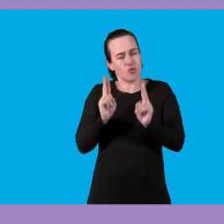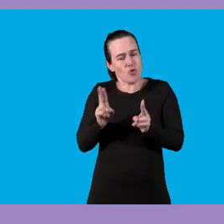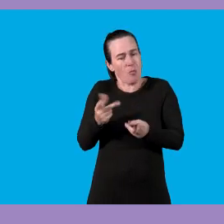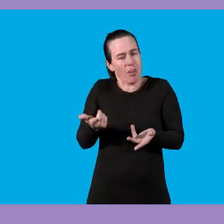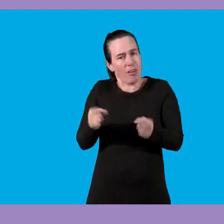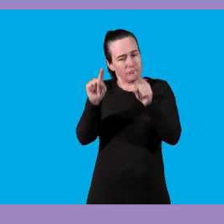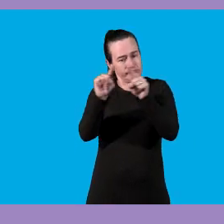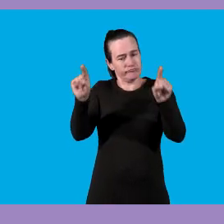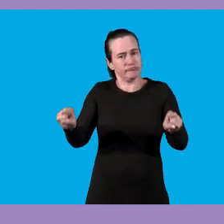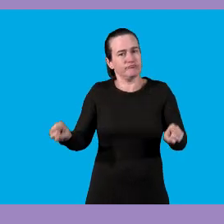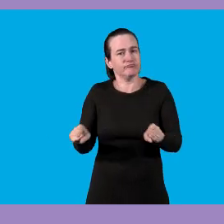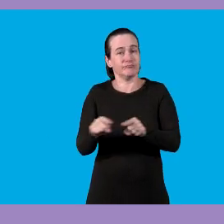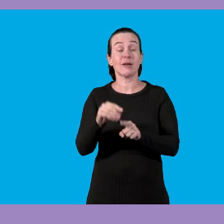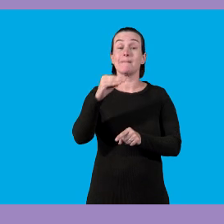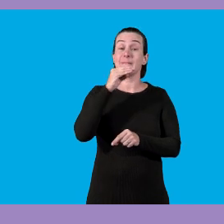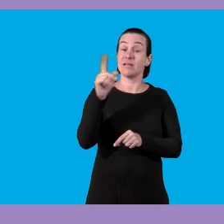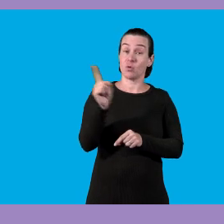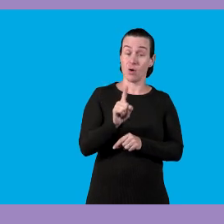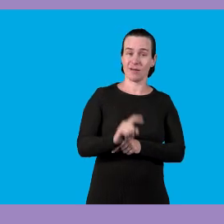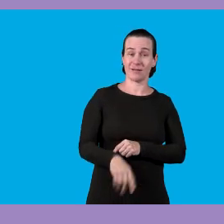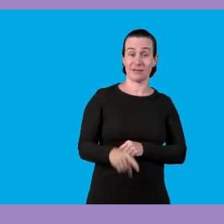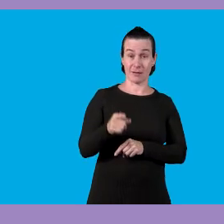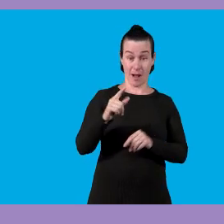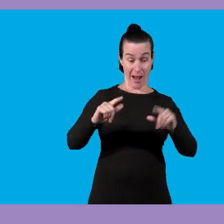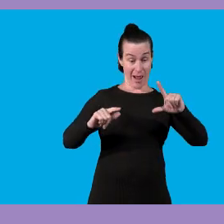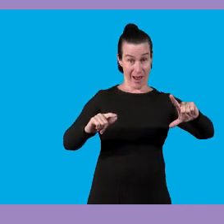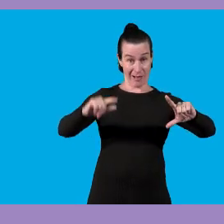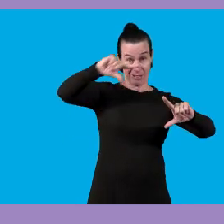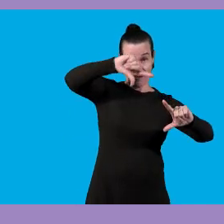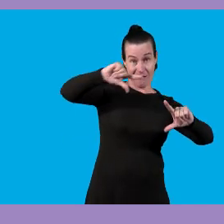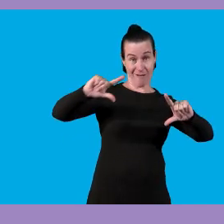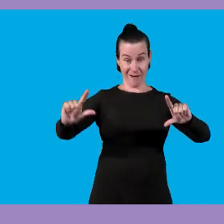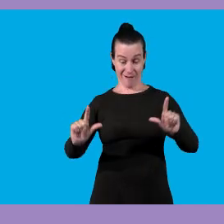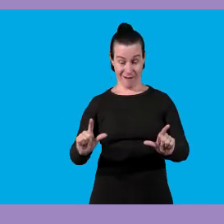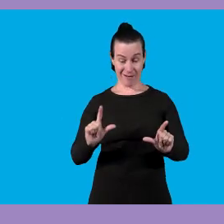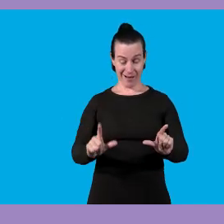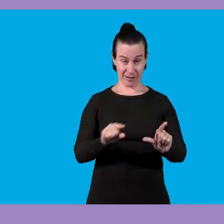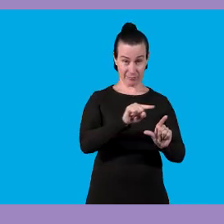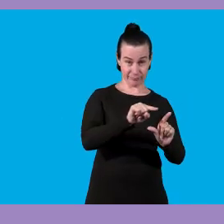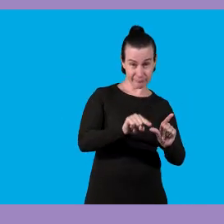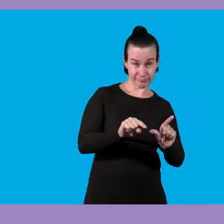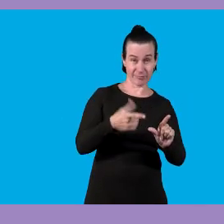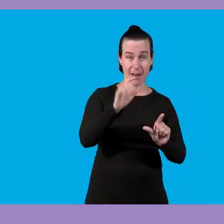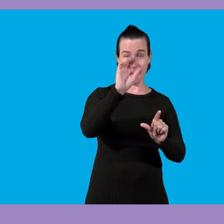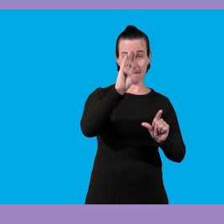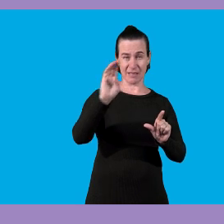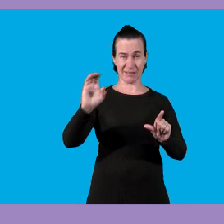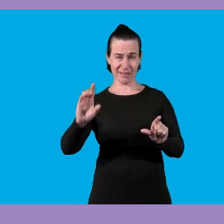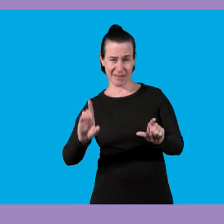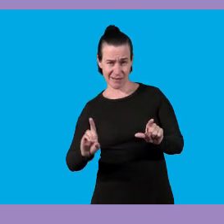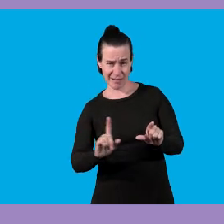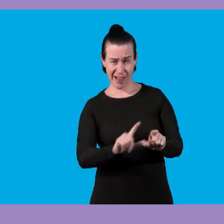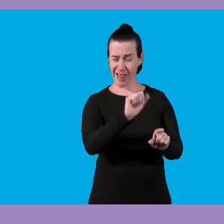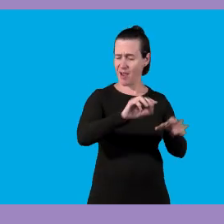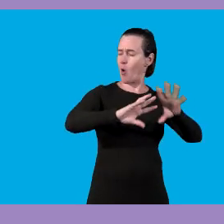equals to angle B, which equals to angle C, which equals to angle D. And you notice that we've already